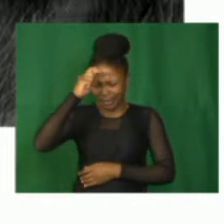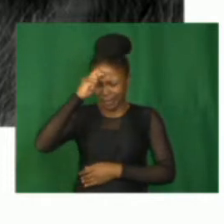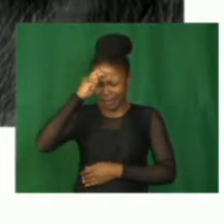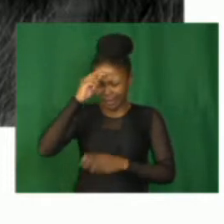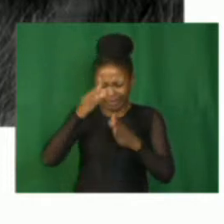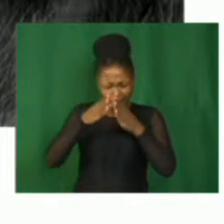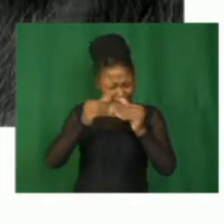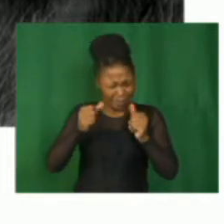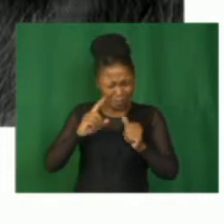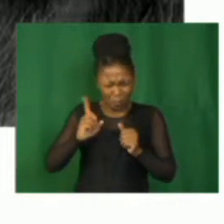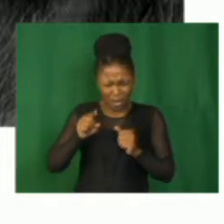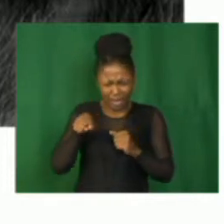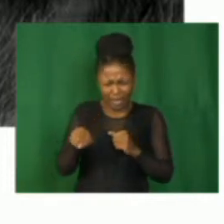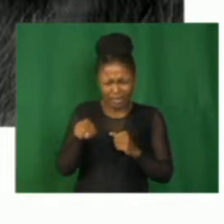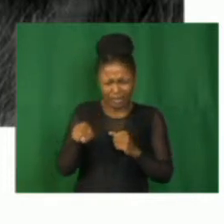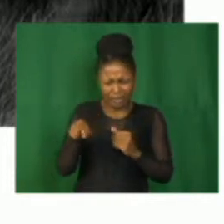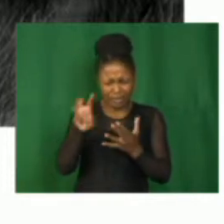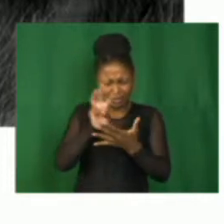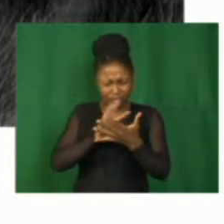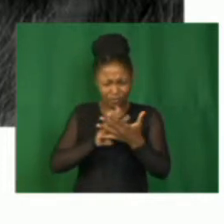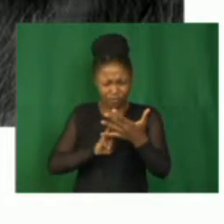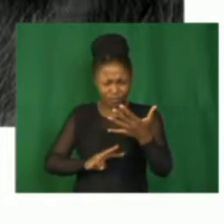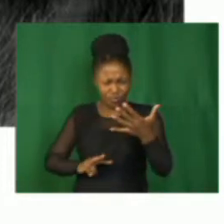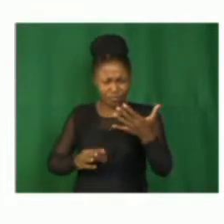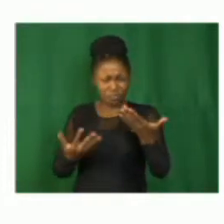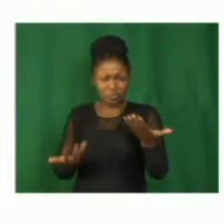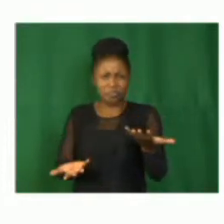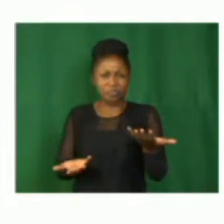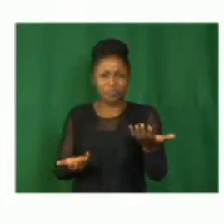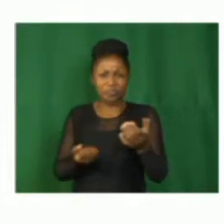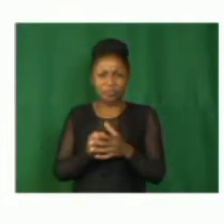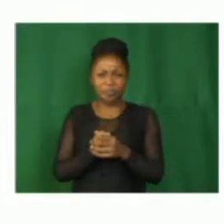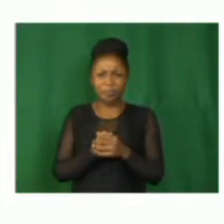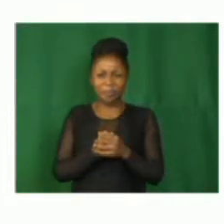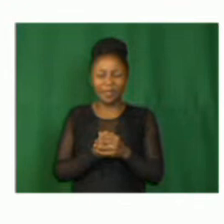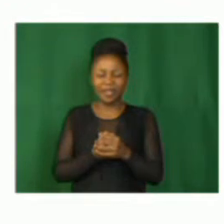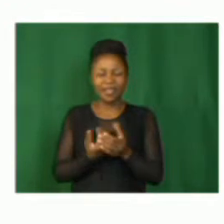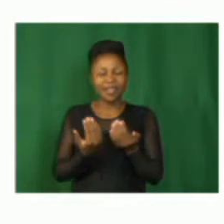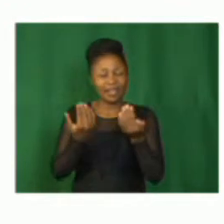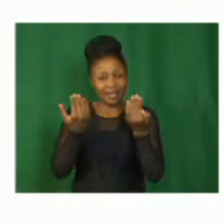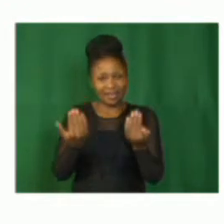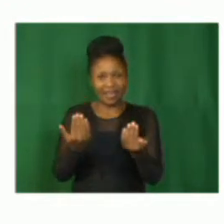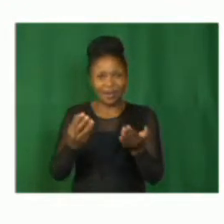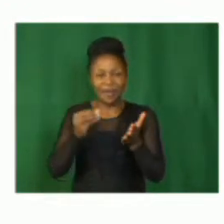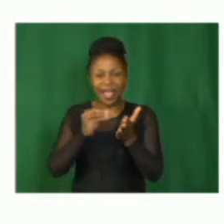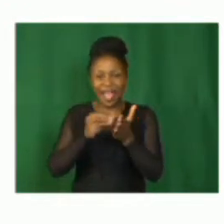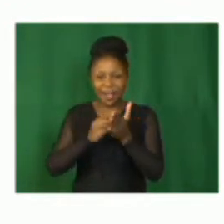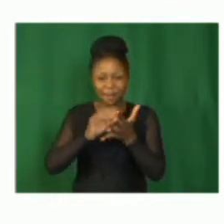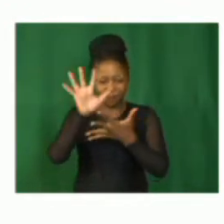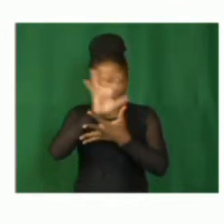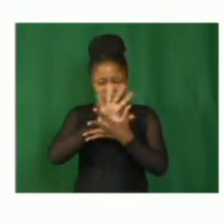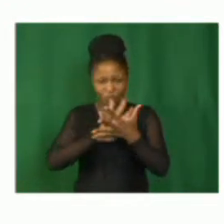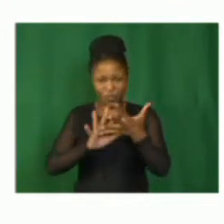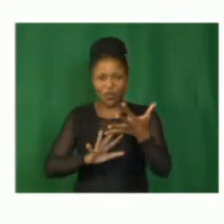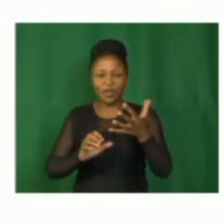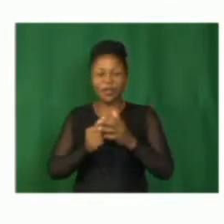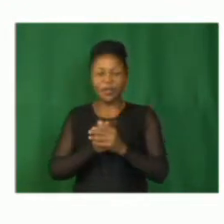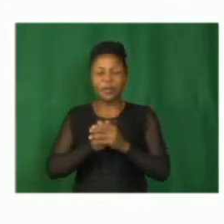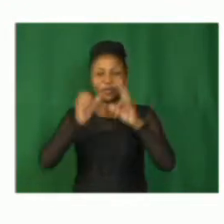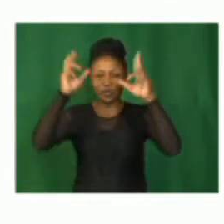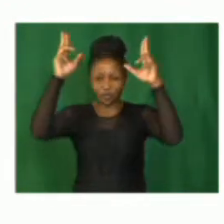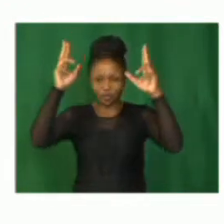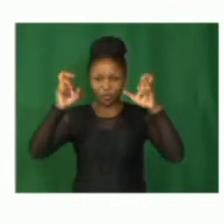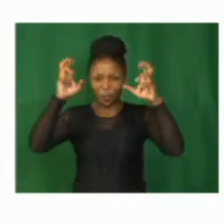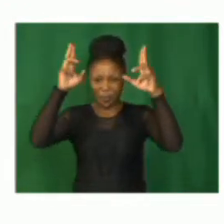might be about. All right. Now, let us go and look at the passage itself. The topic of the